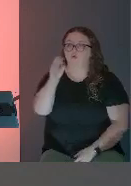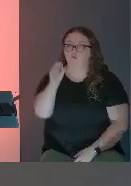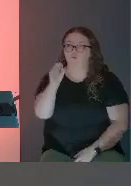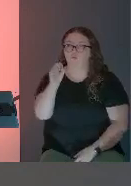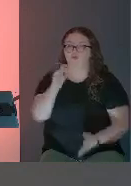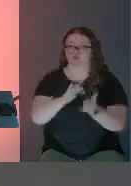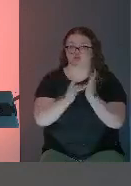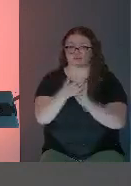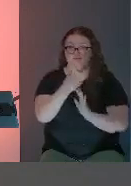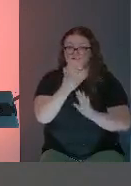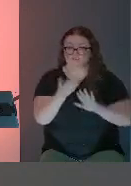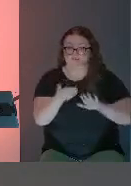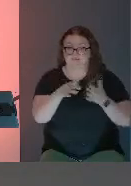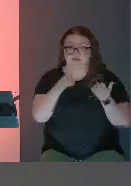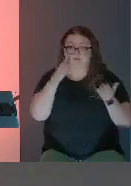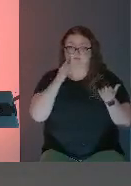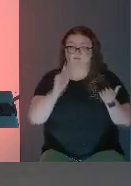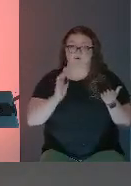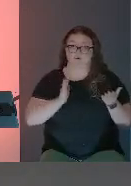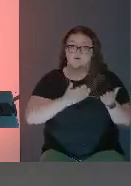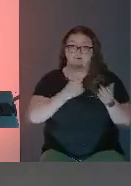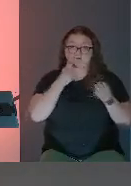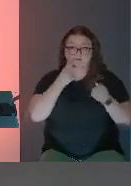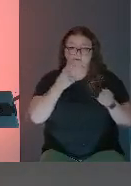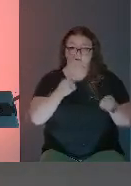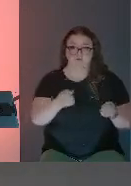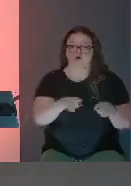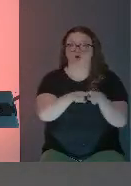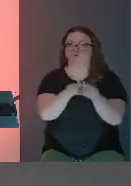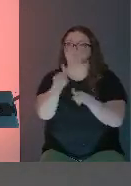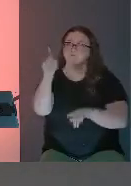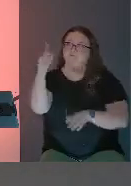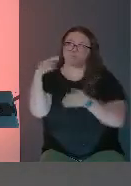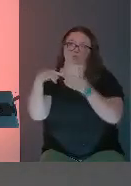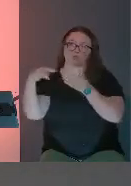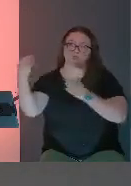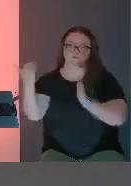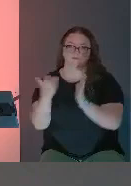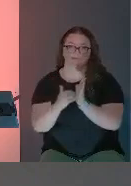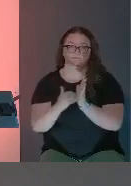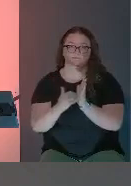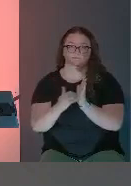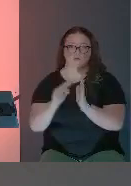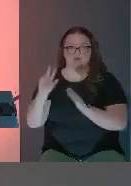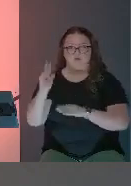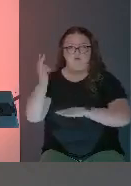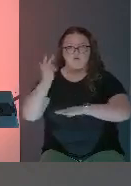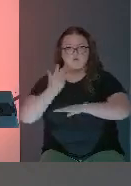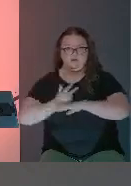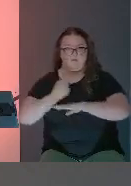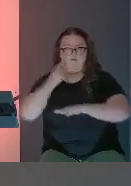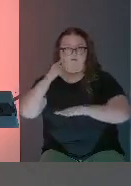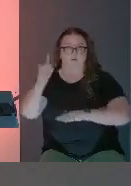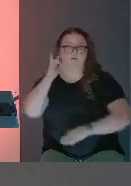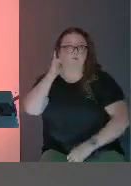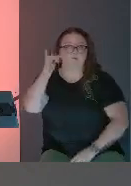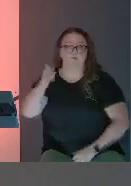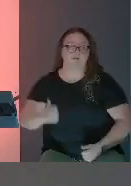for our sins, for the forgiveness of our sins, and he rose again on the third day for eternal life.